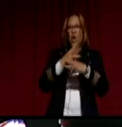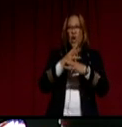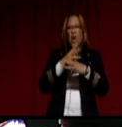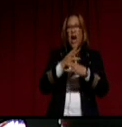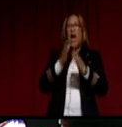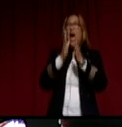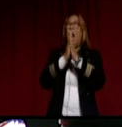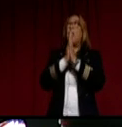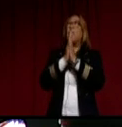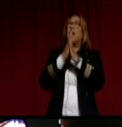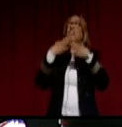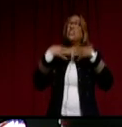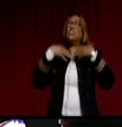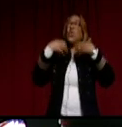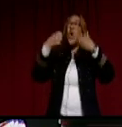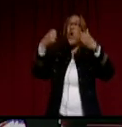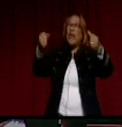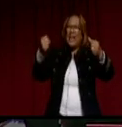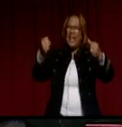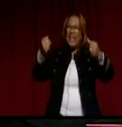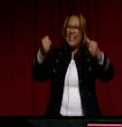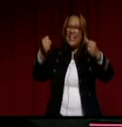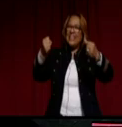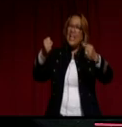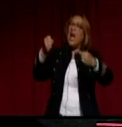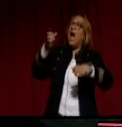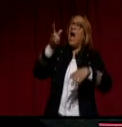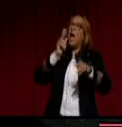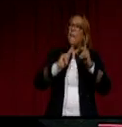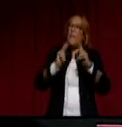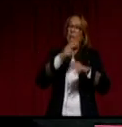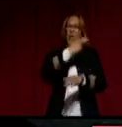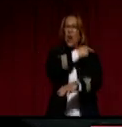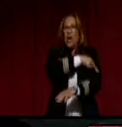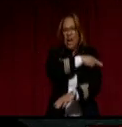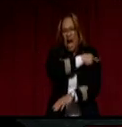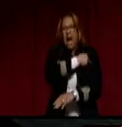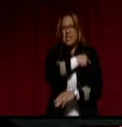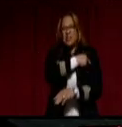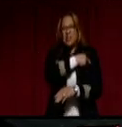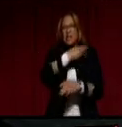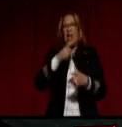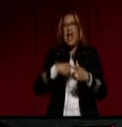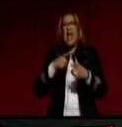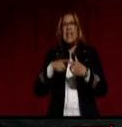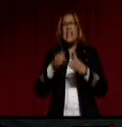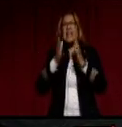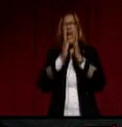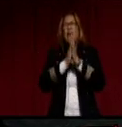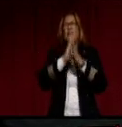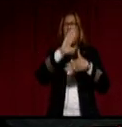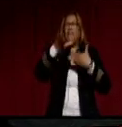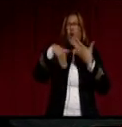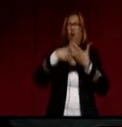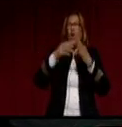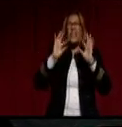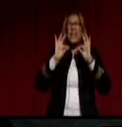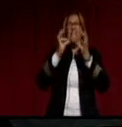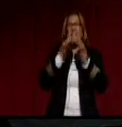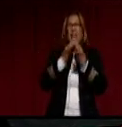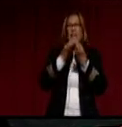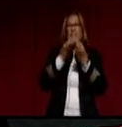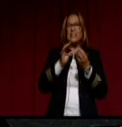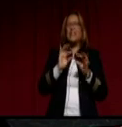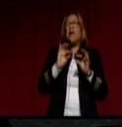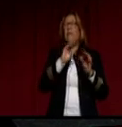your healing balm, that you would heal those who are in hospitals. And then, God, I pray for all the families of those who've lost